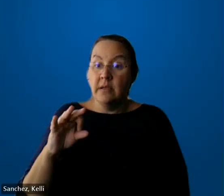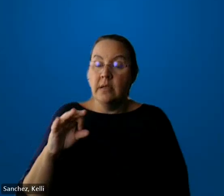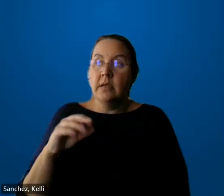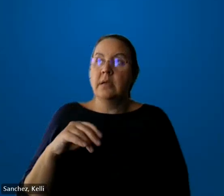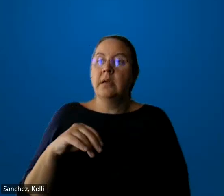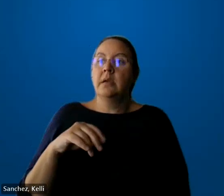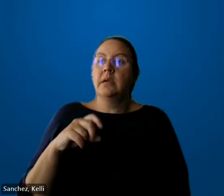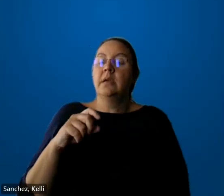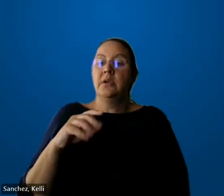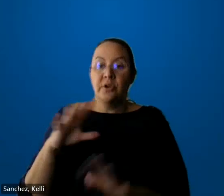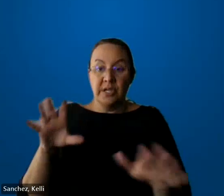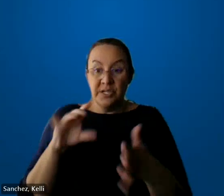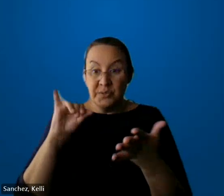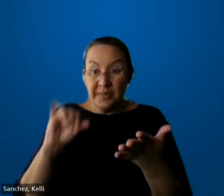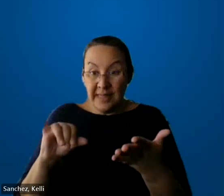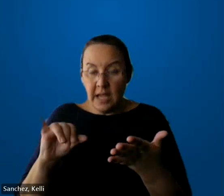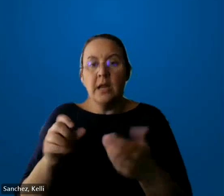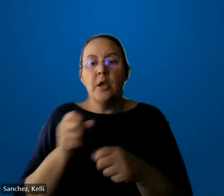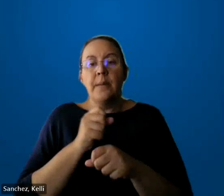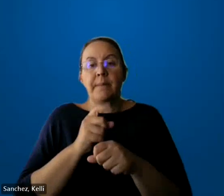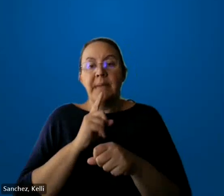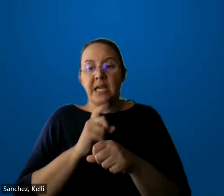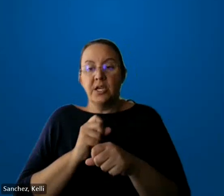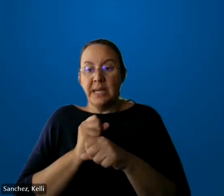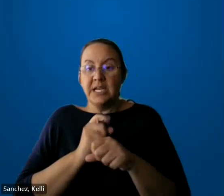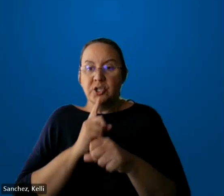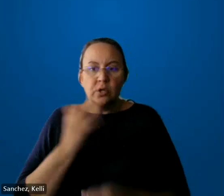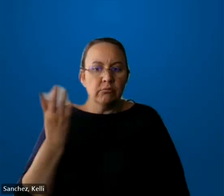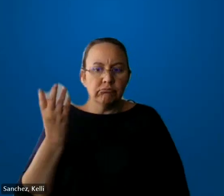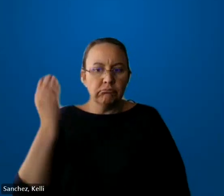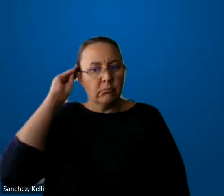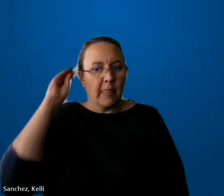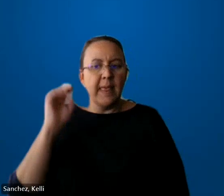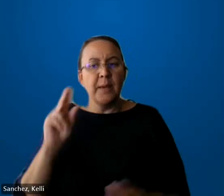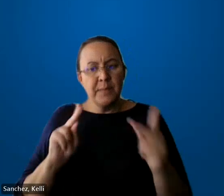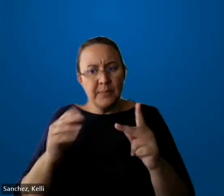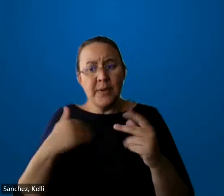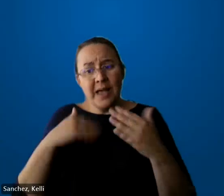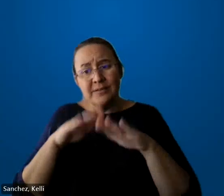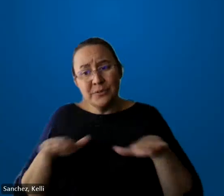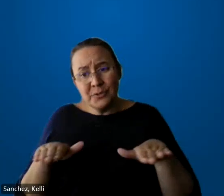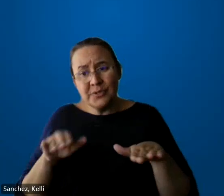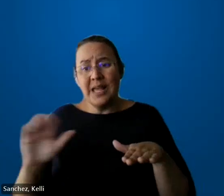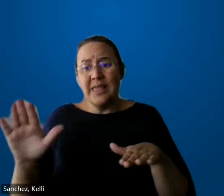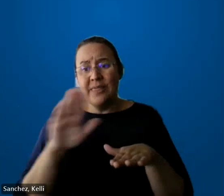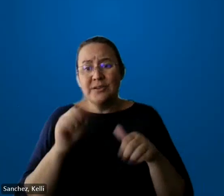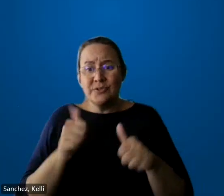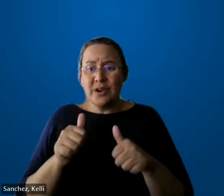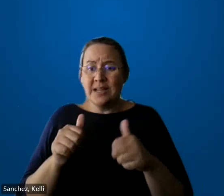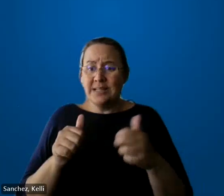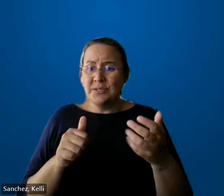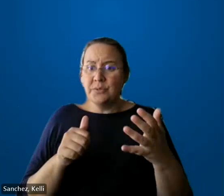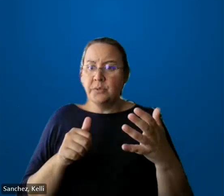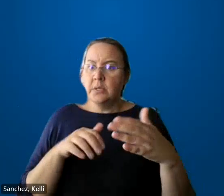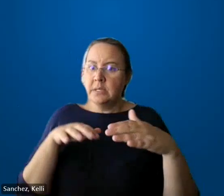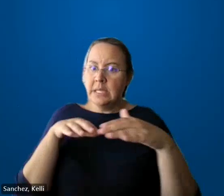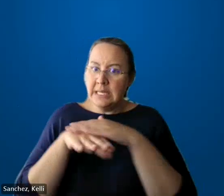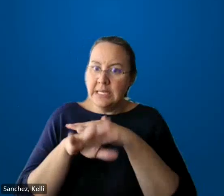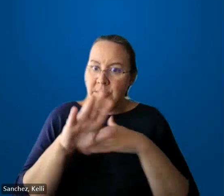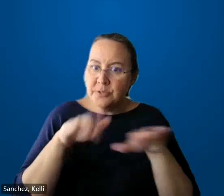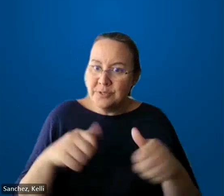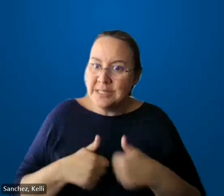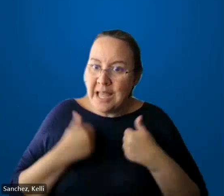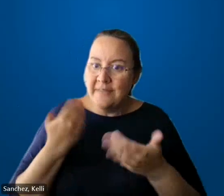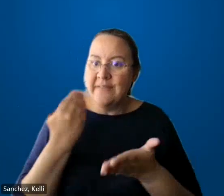to do things like that, keep in mind that people have children and that they're trying to integrate back into their children's lives,